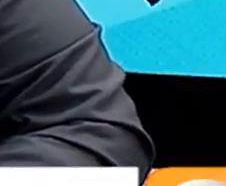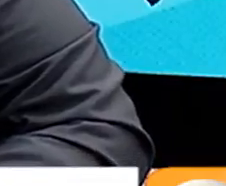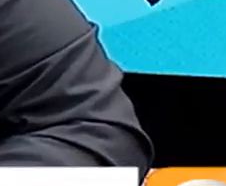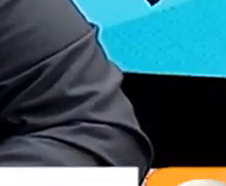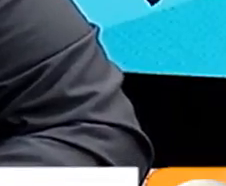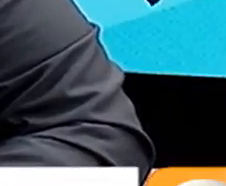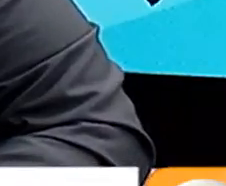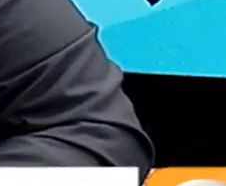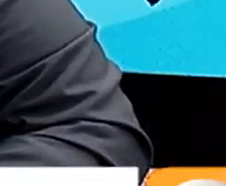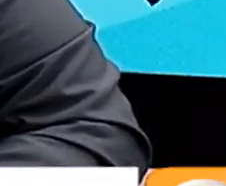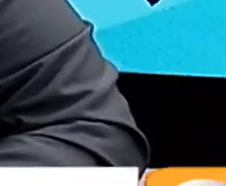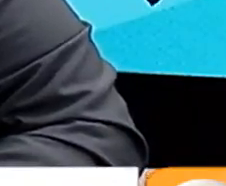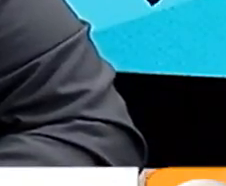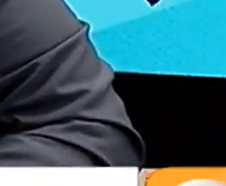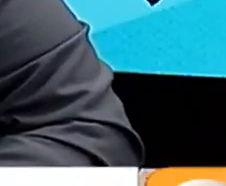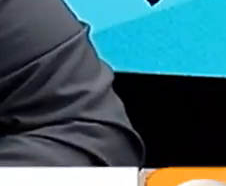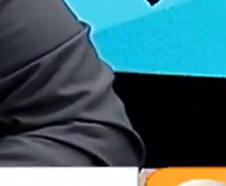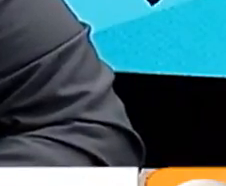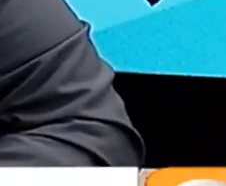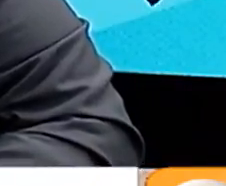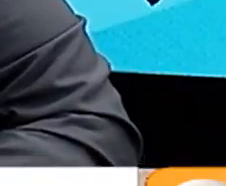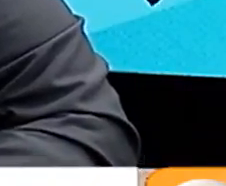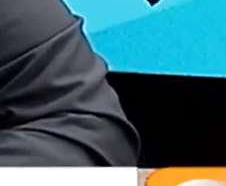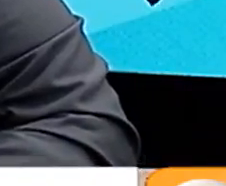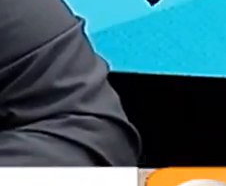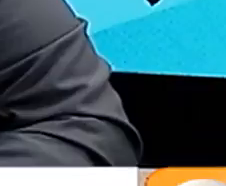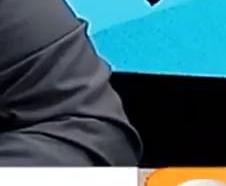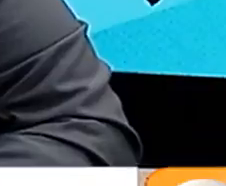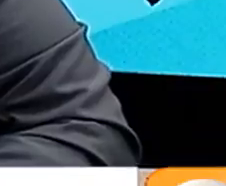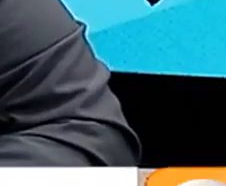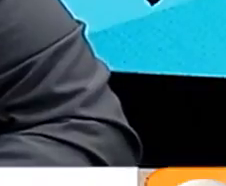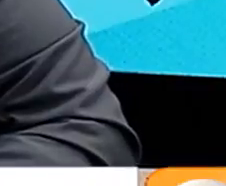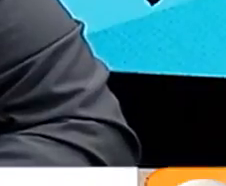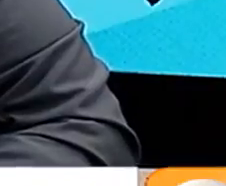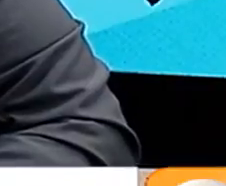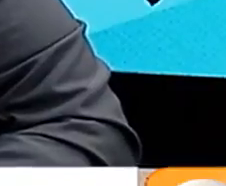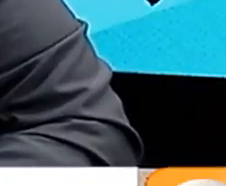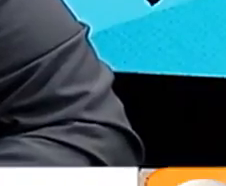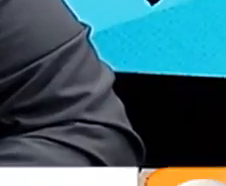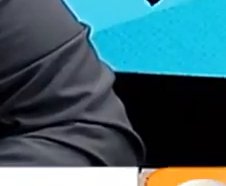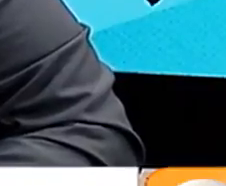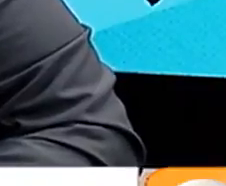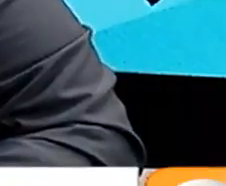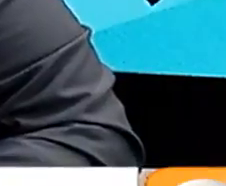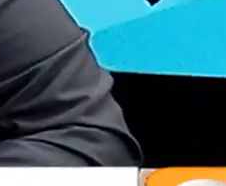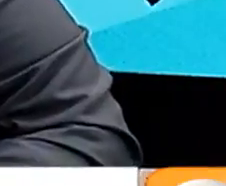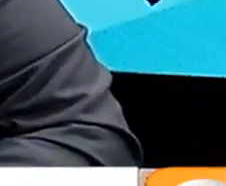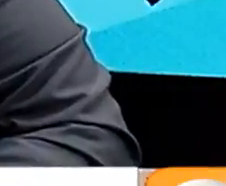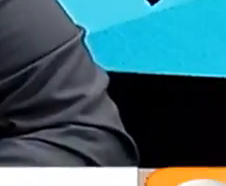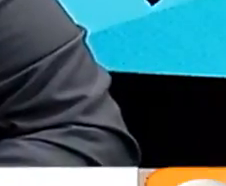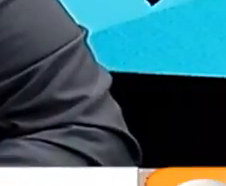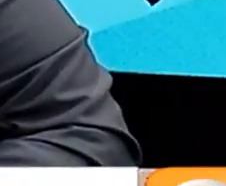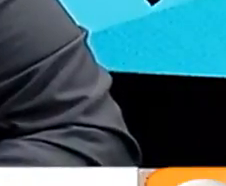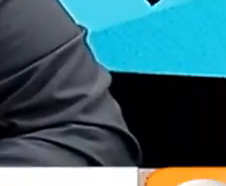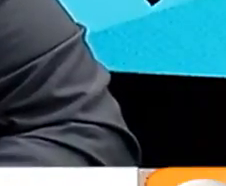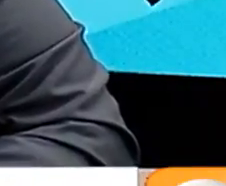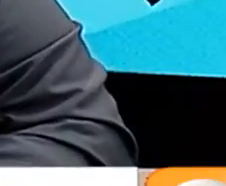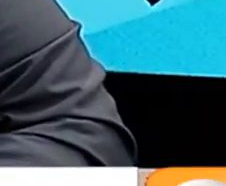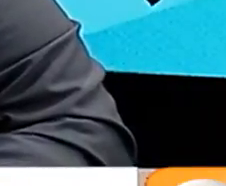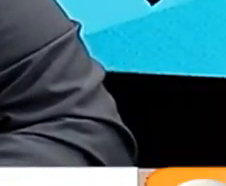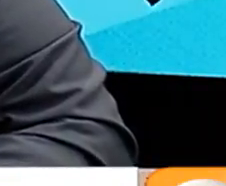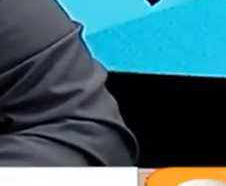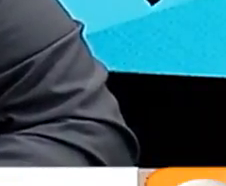to pay. There was that question of the lawyers. Right? That's a very good point. Yeah. And we have. In fact, in February,